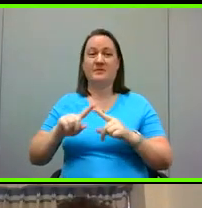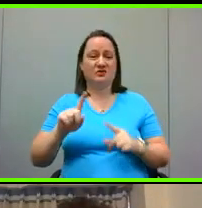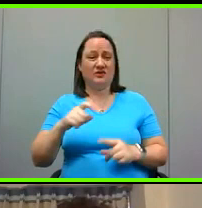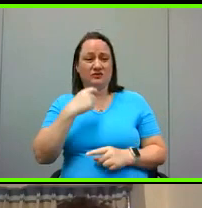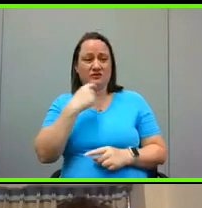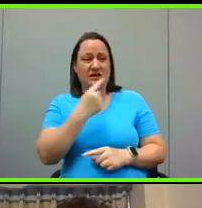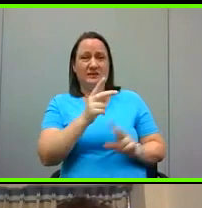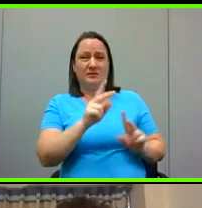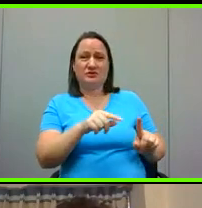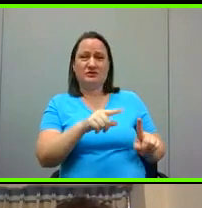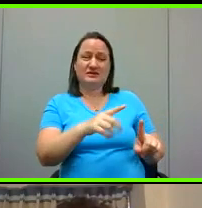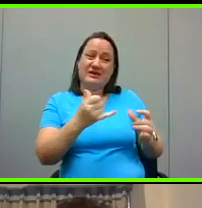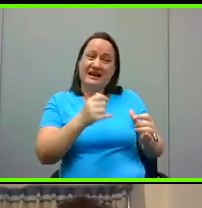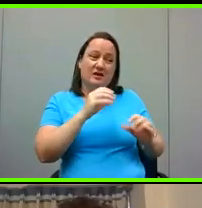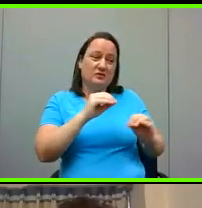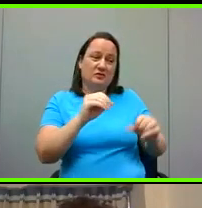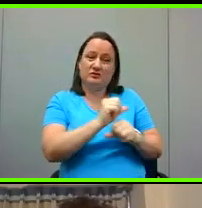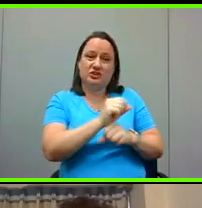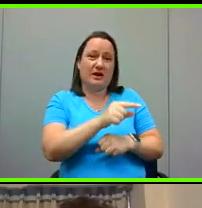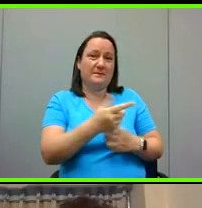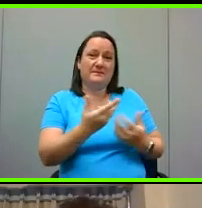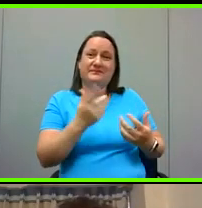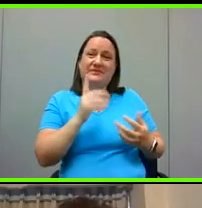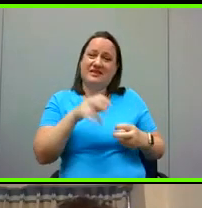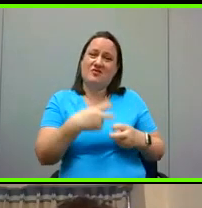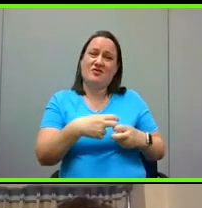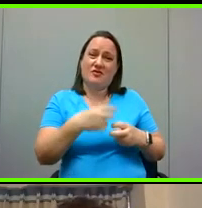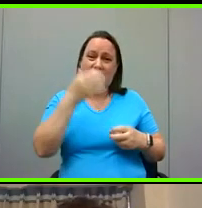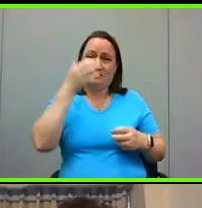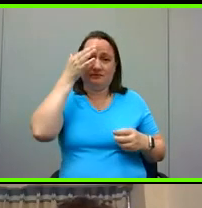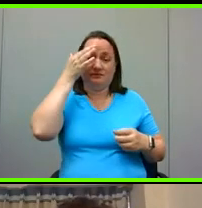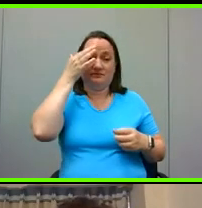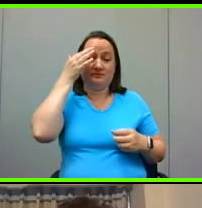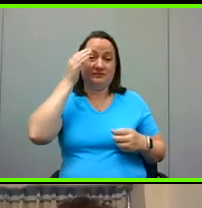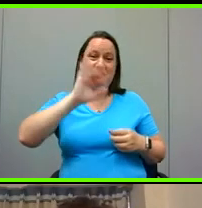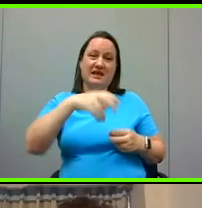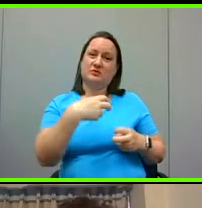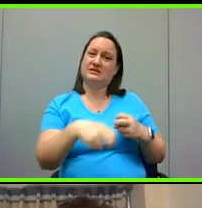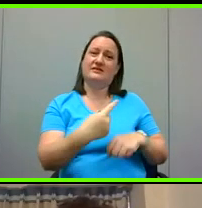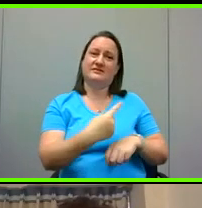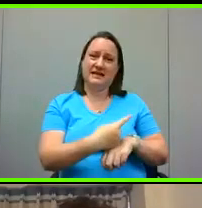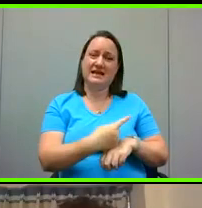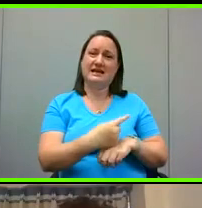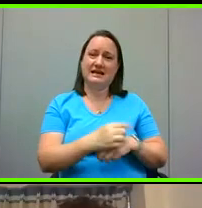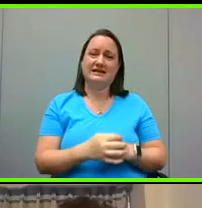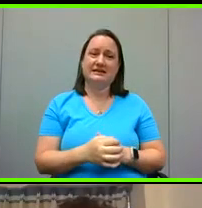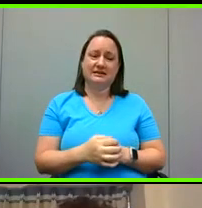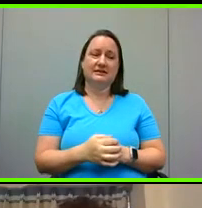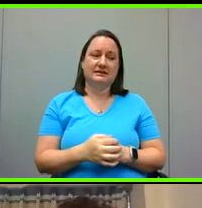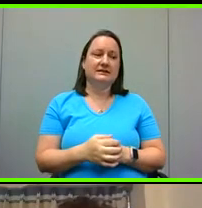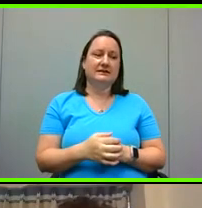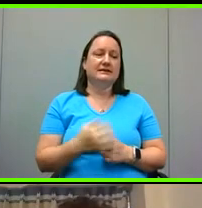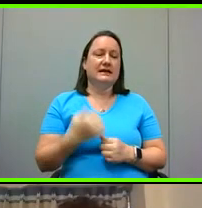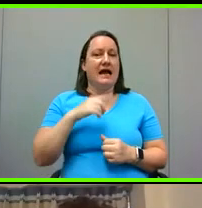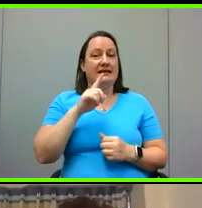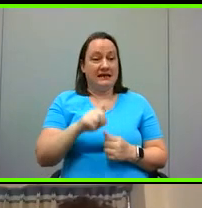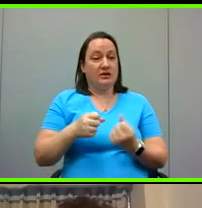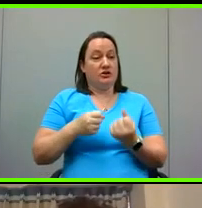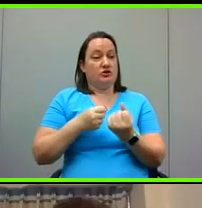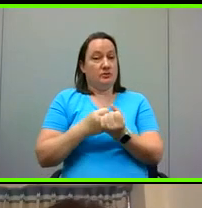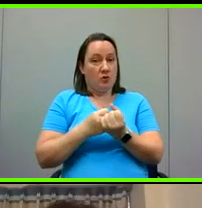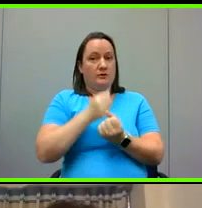moment is a very, very difficult thing. And that was a tough day. And I really needed the support that I got to get through